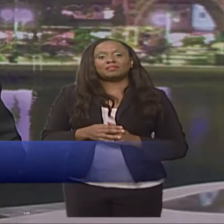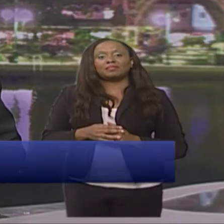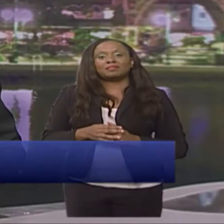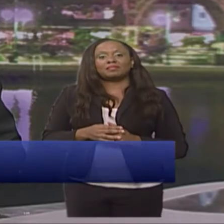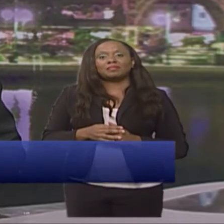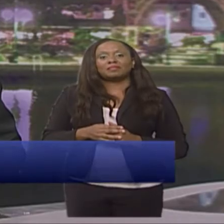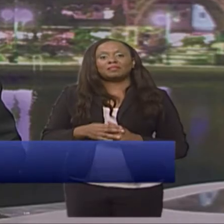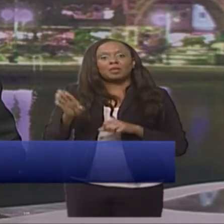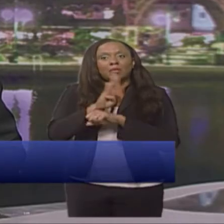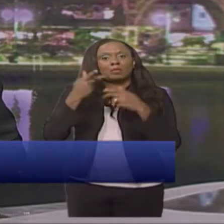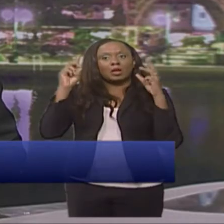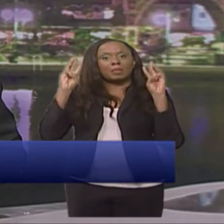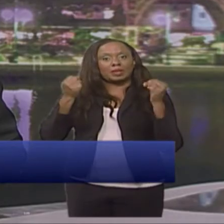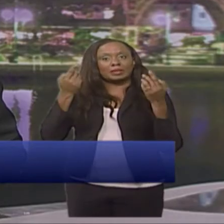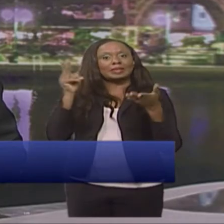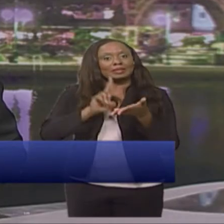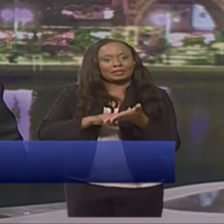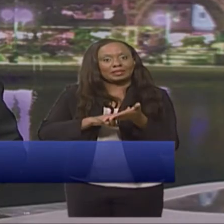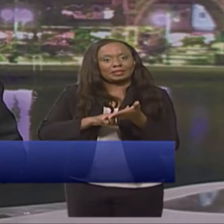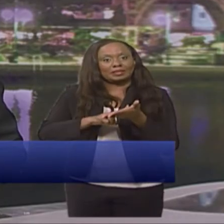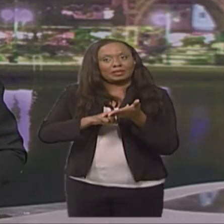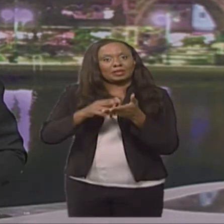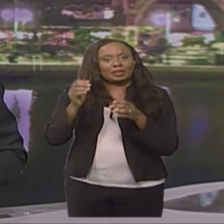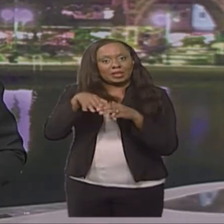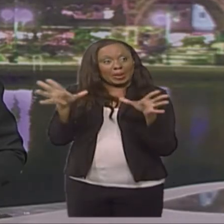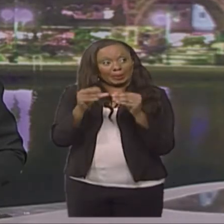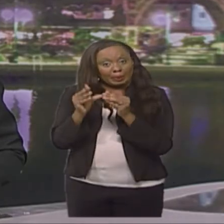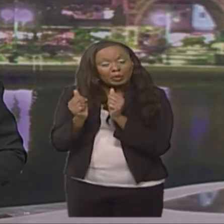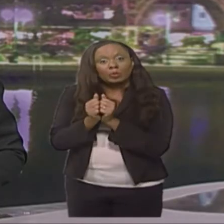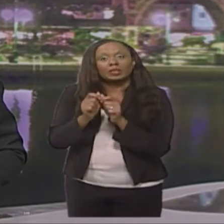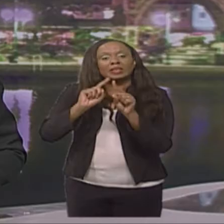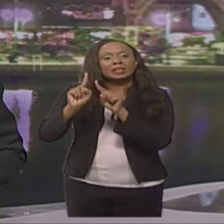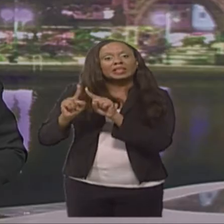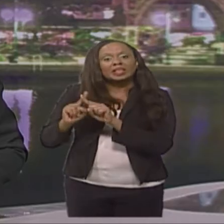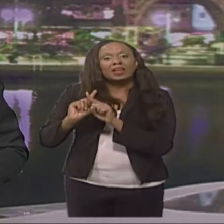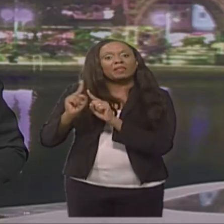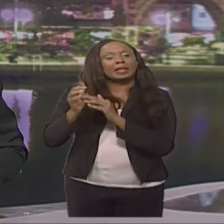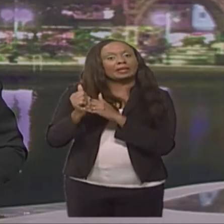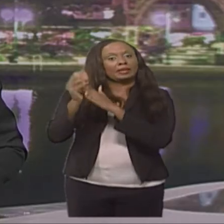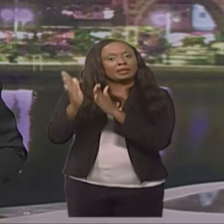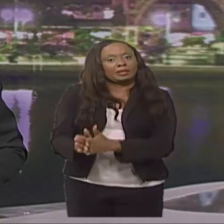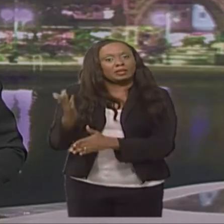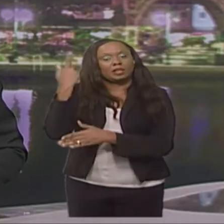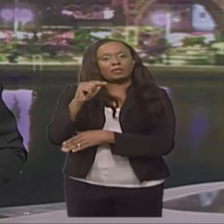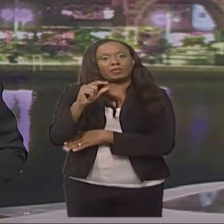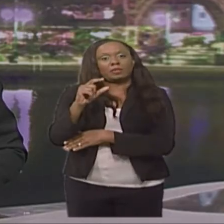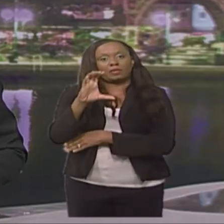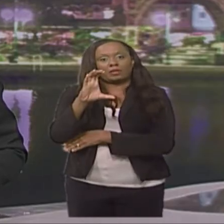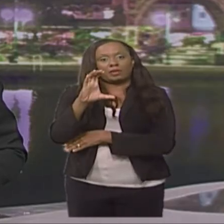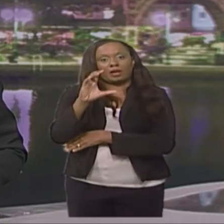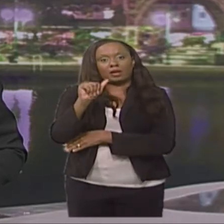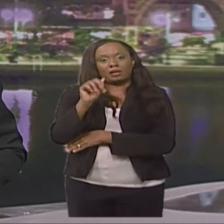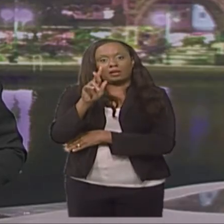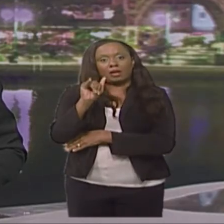island during the second day of the 29th intersessional meeting of CARICOM heads of government in Haiti. The CARICOM Arrest Warrant Treaty,